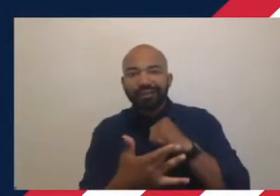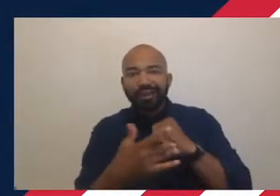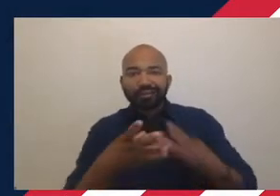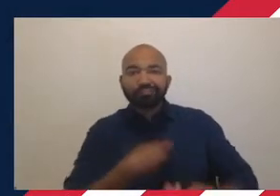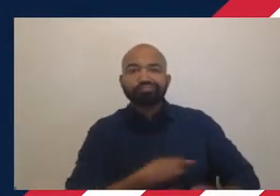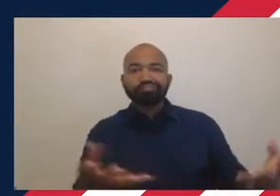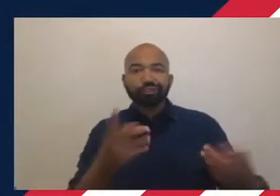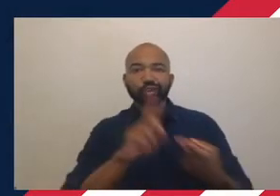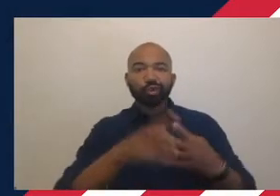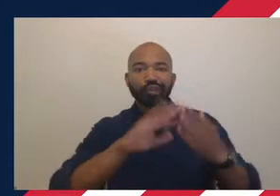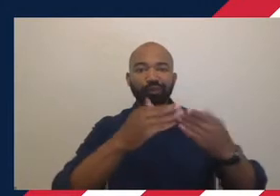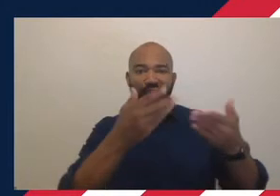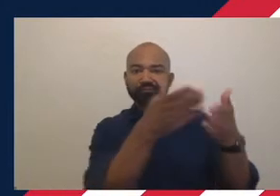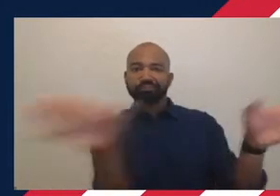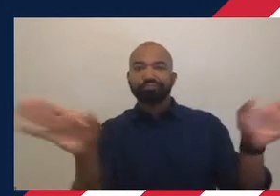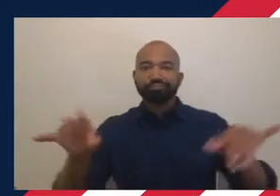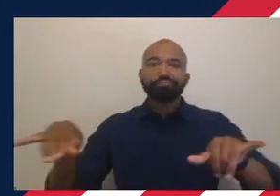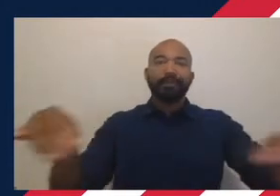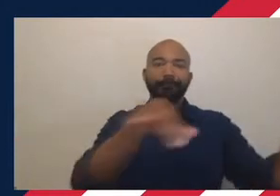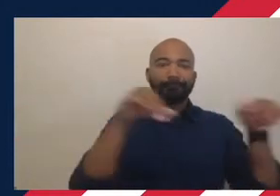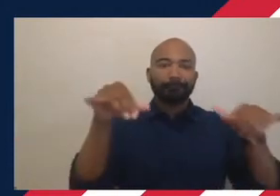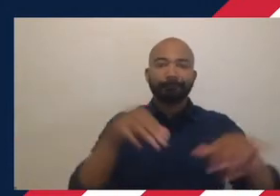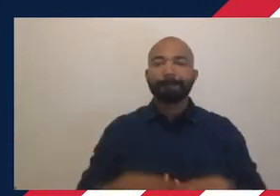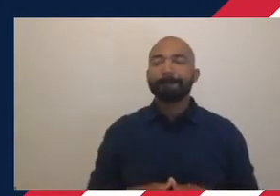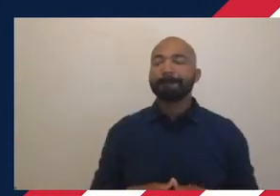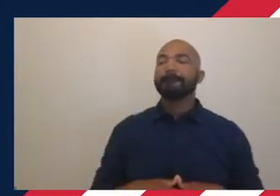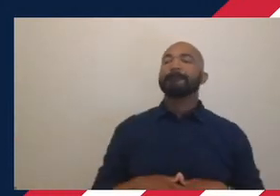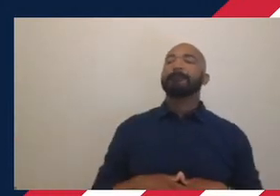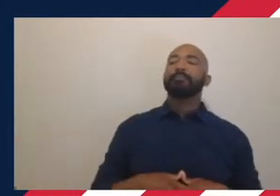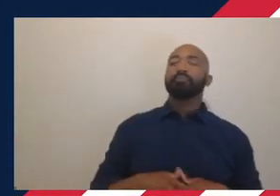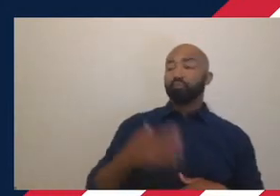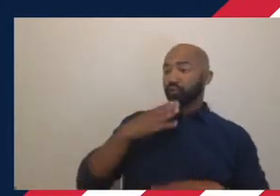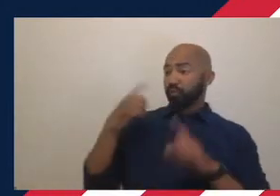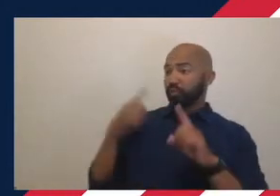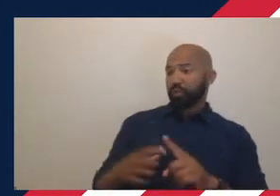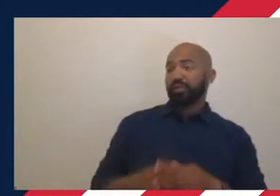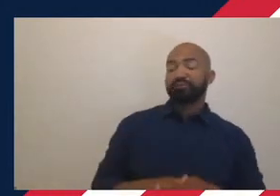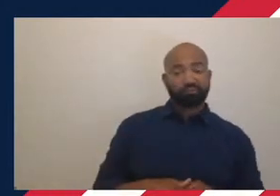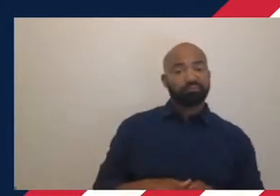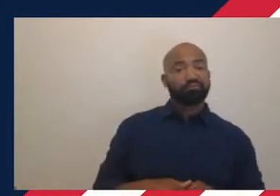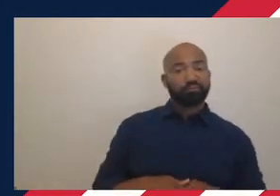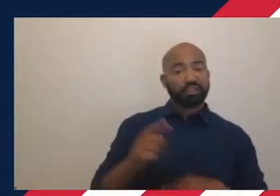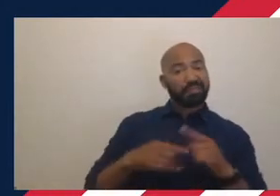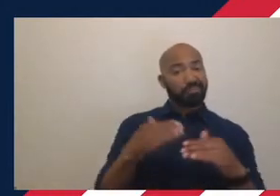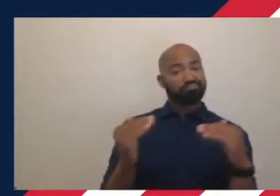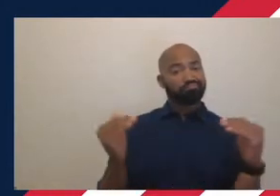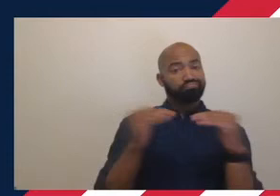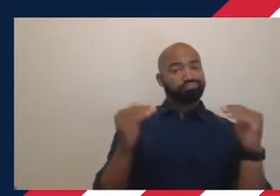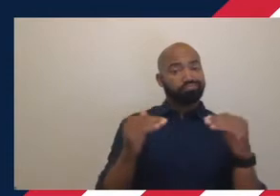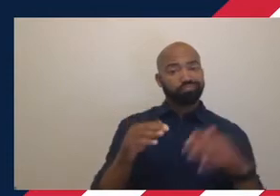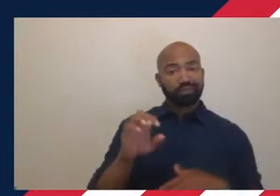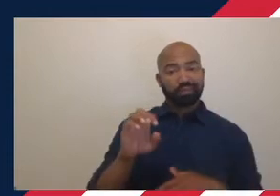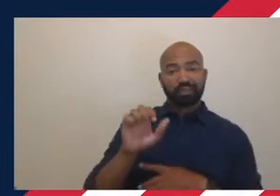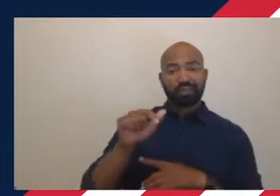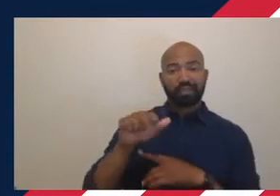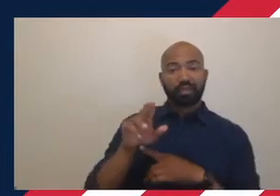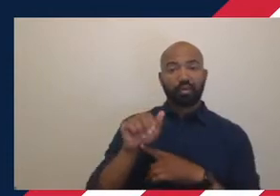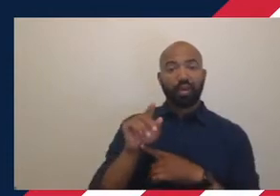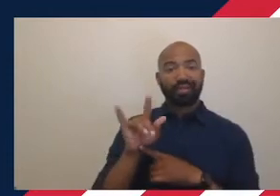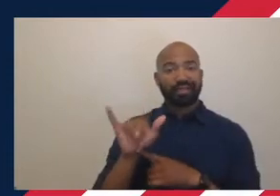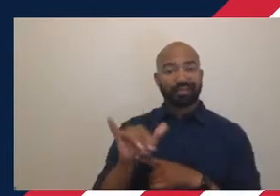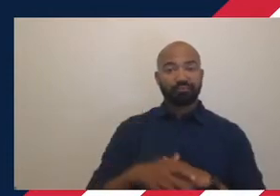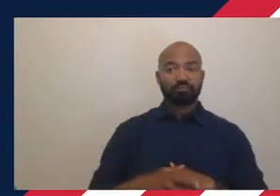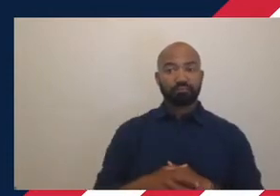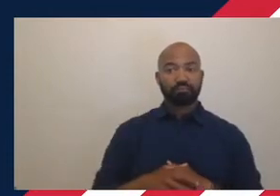an issue of equality when we're talking about the ability to go to school. One of the fundamental